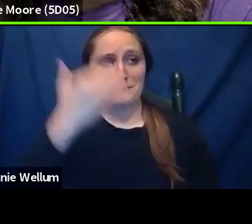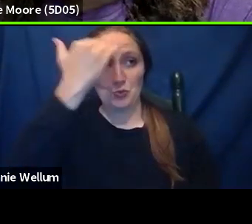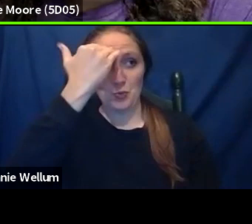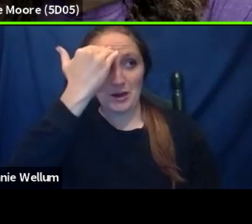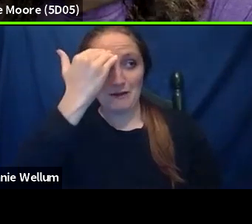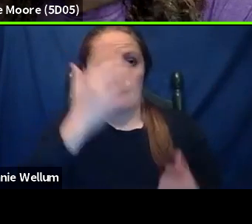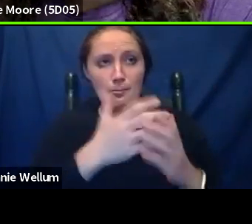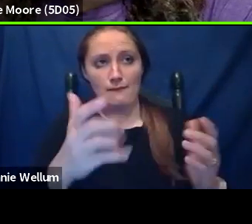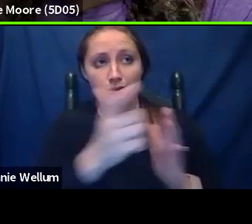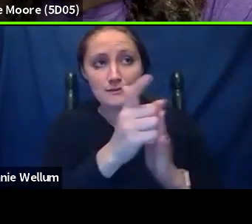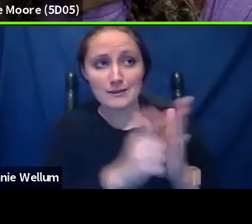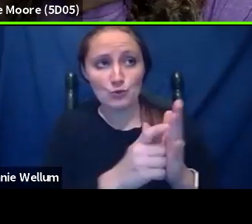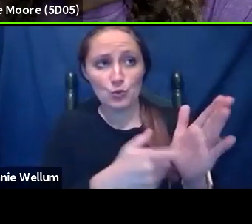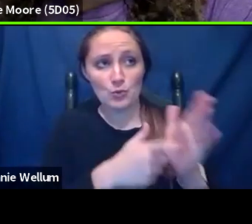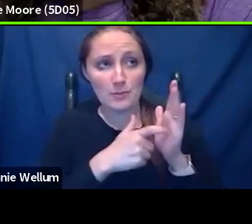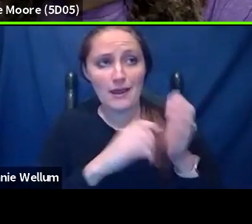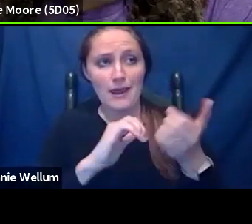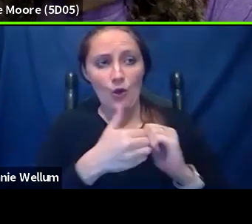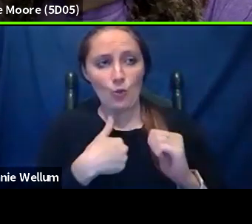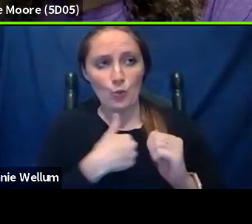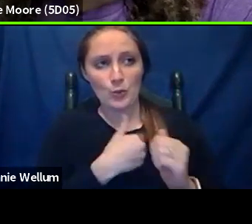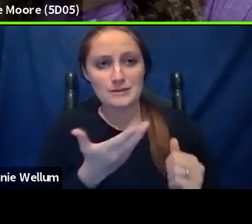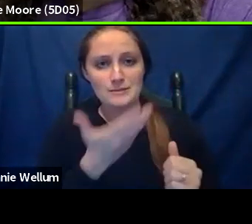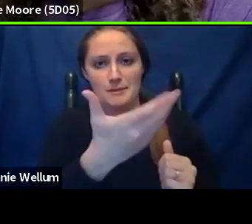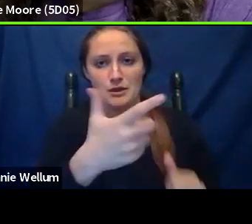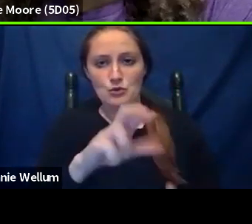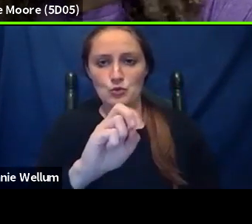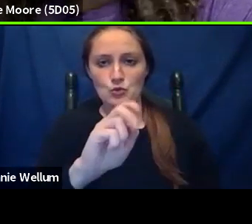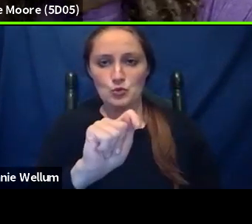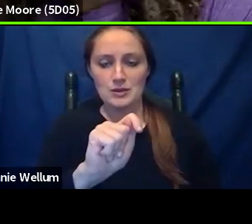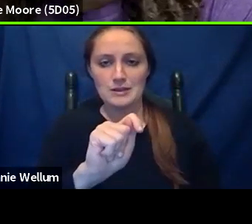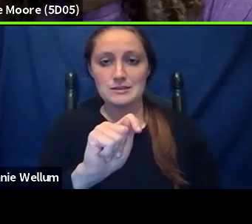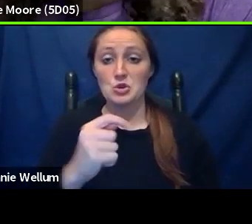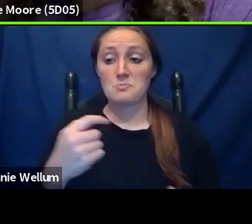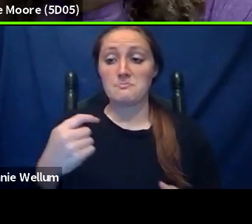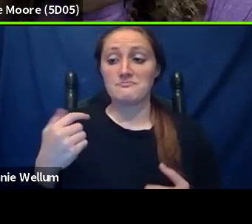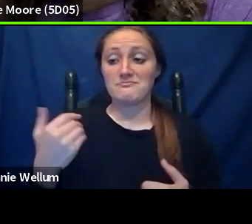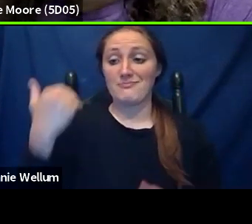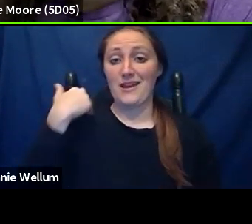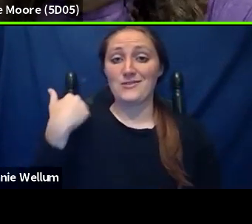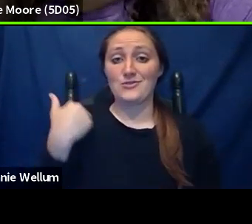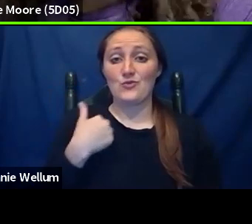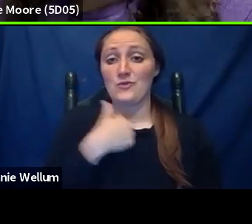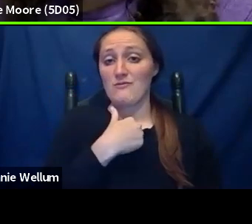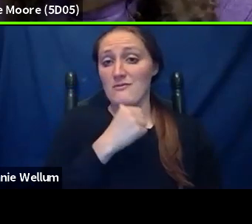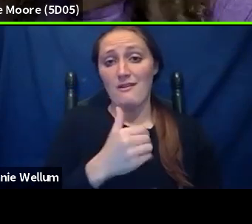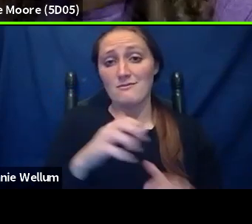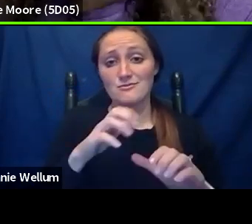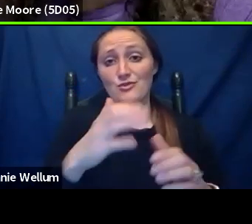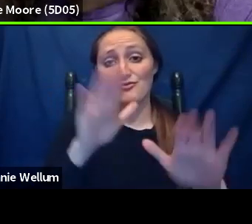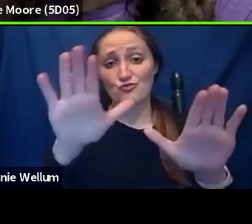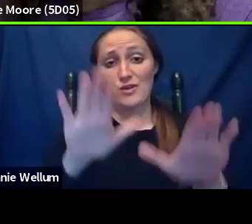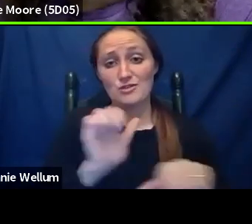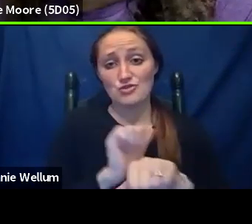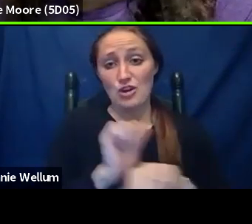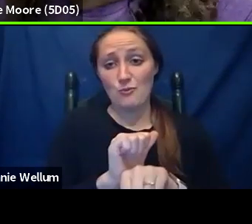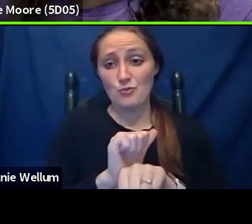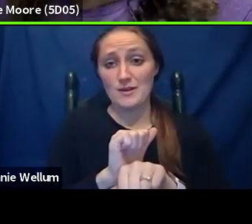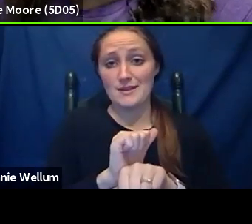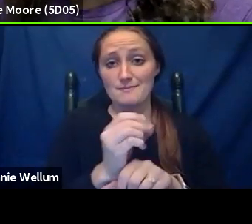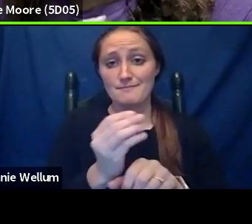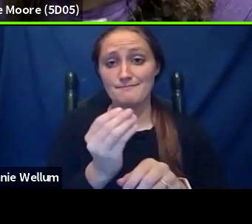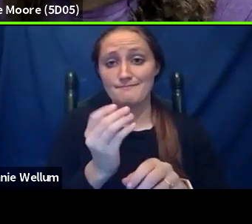know, how we issue grants. You know, our commission in the past hasn't always done a great job with issuing funds, you know, so this is